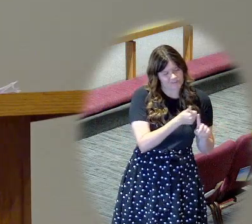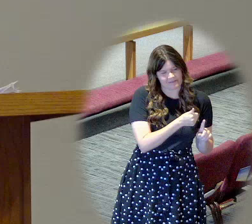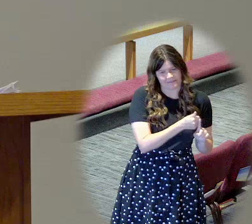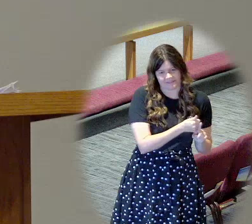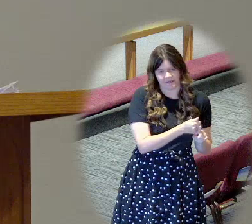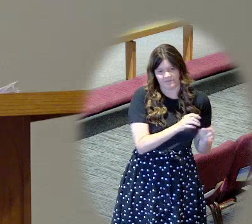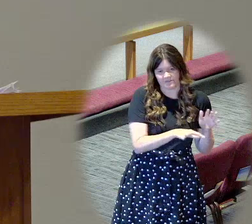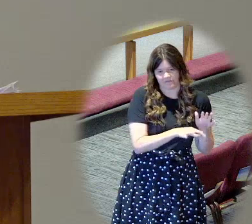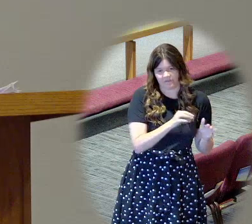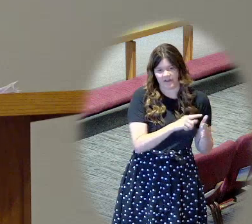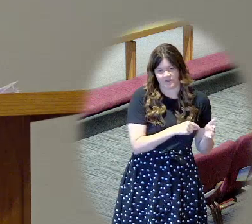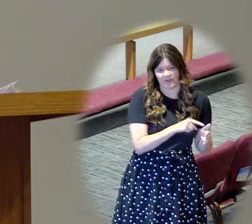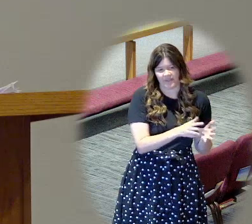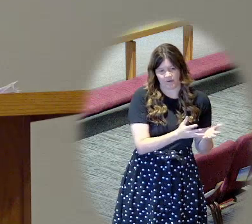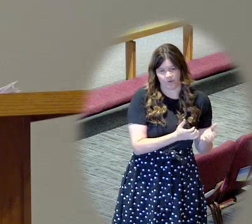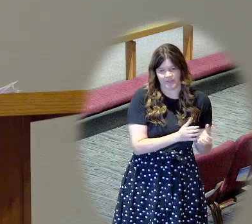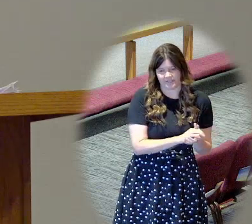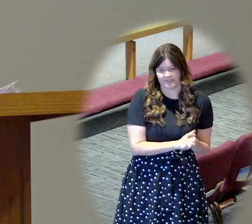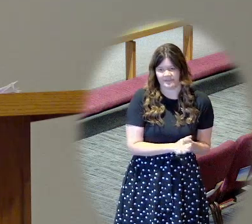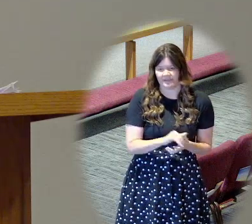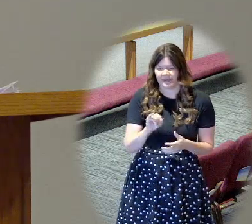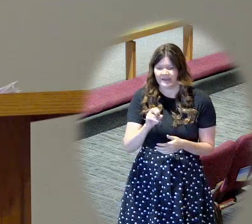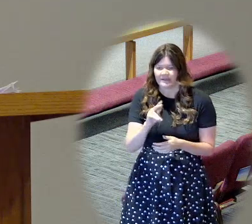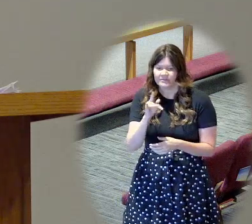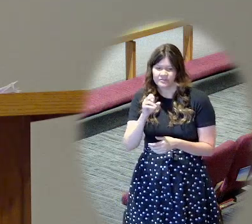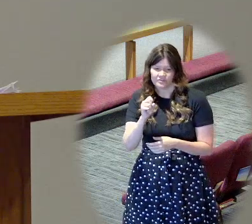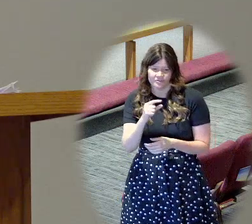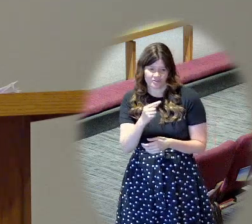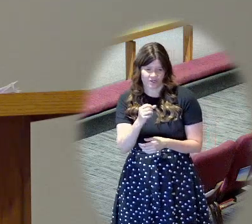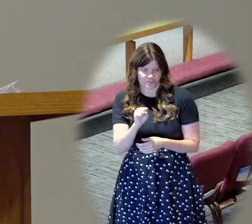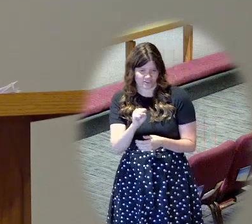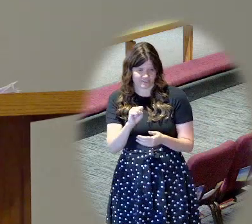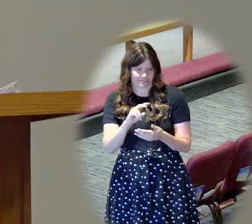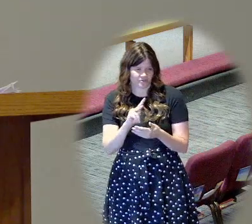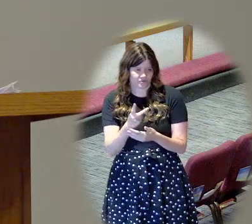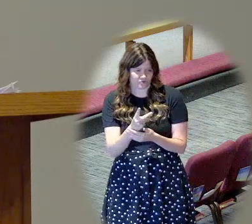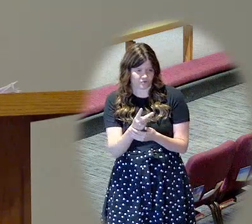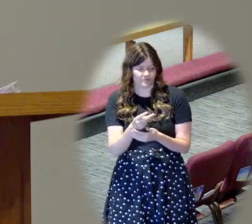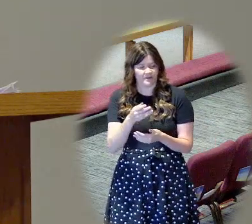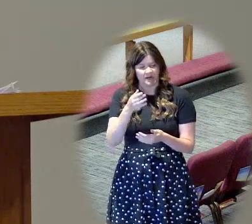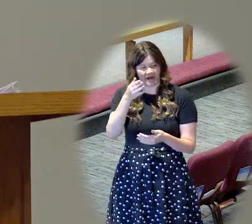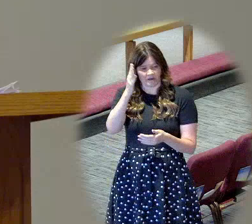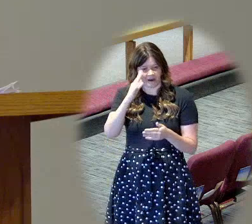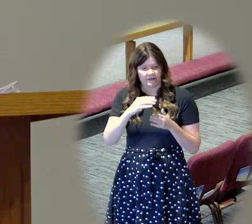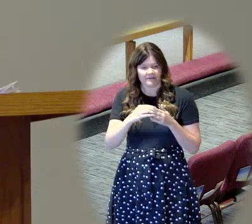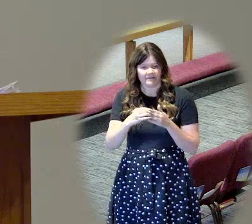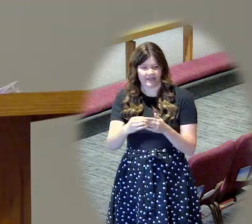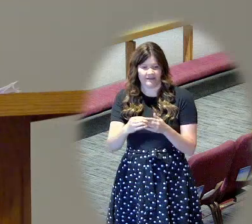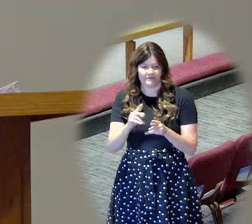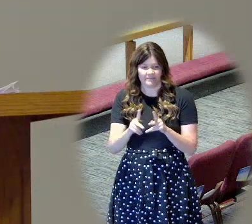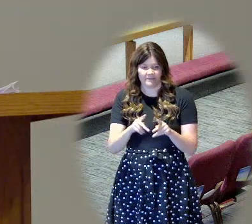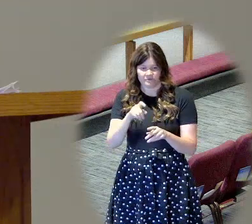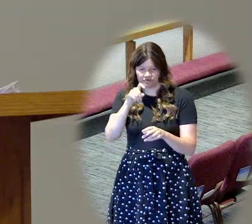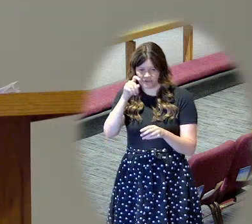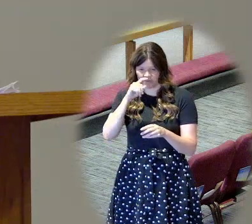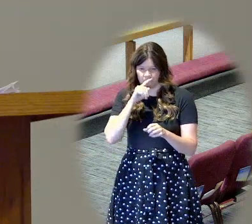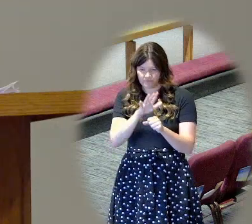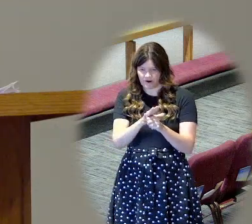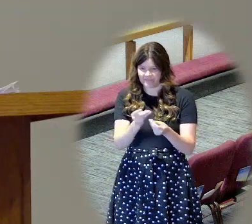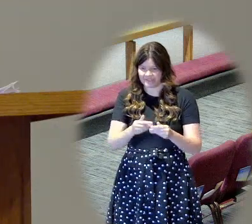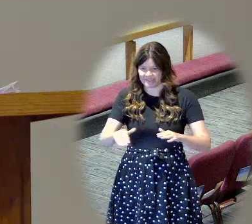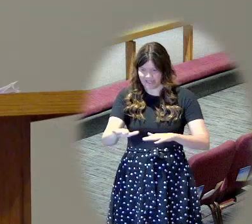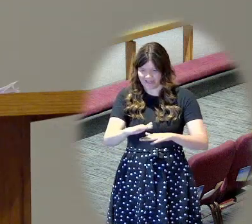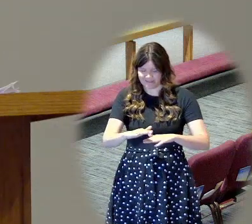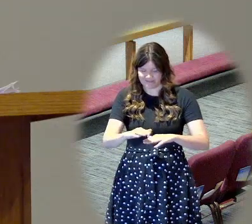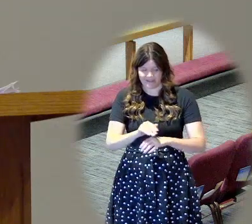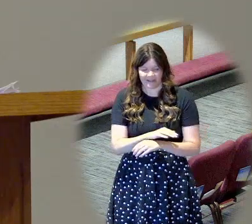Even in Judges 2, after God's people had entered into the promised land, the very next generation grew up and neither knew the